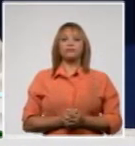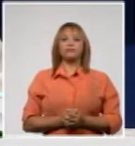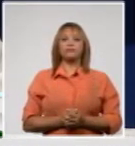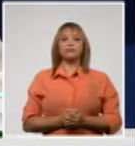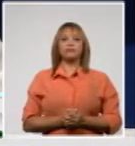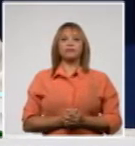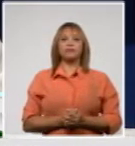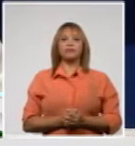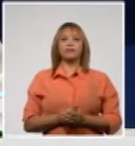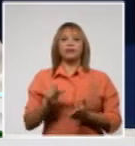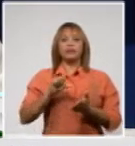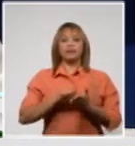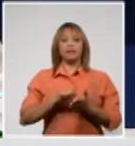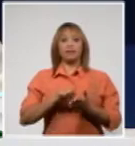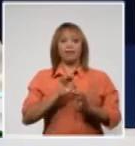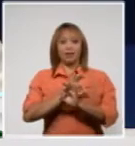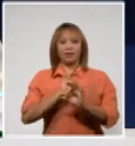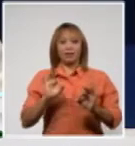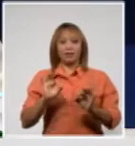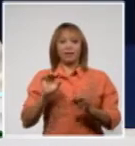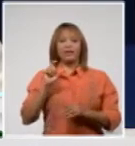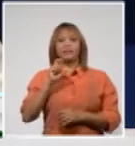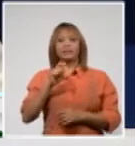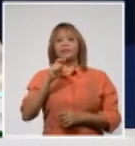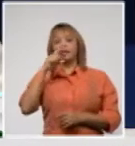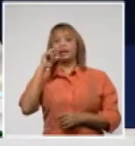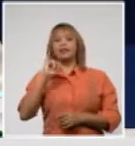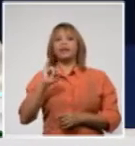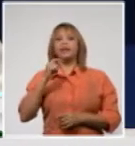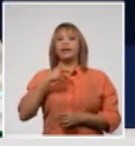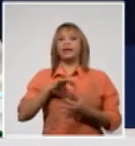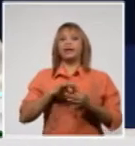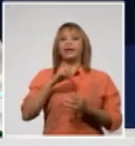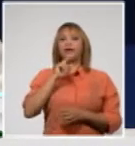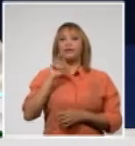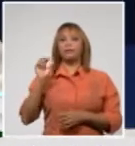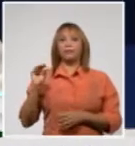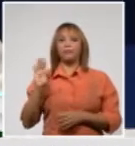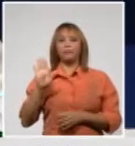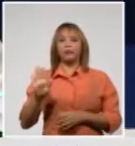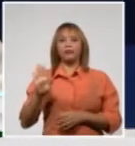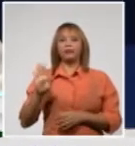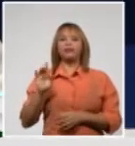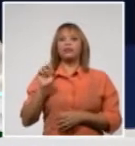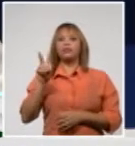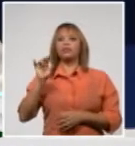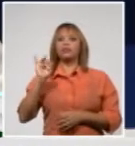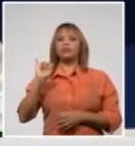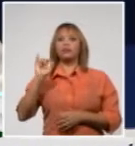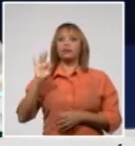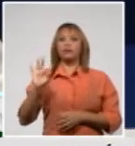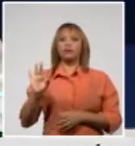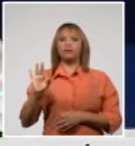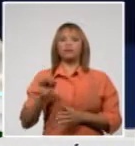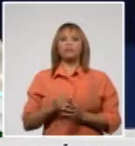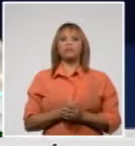658 in the Genetic Engineering and Biotechnology Center Lab,